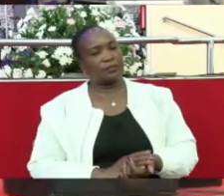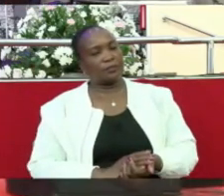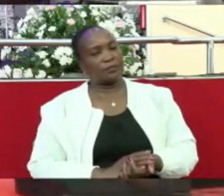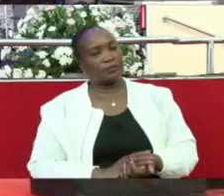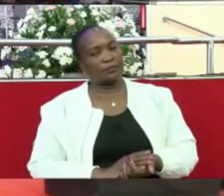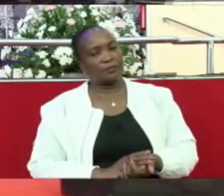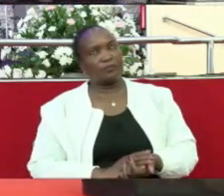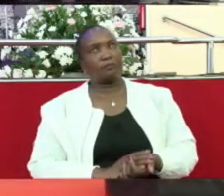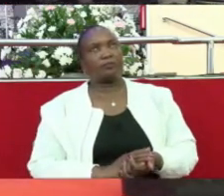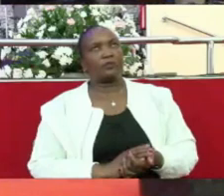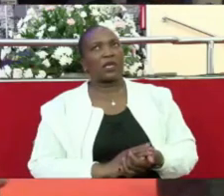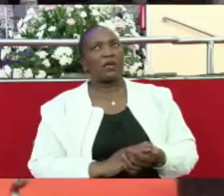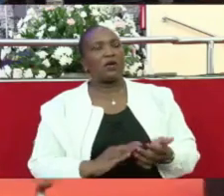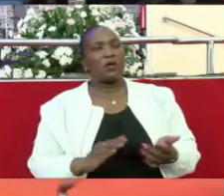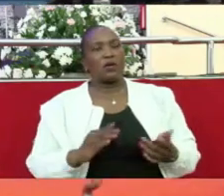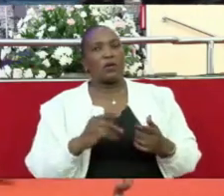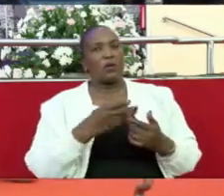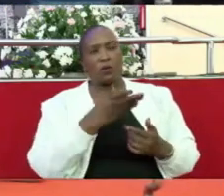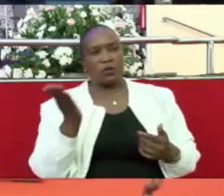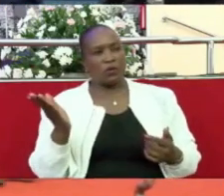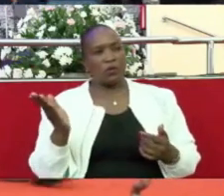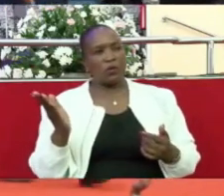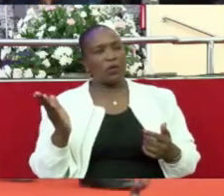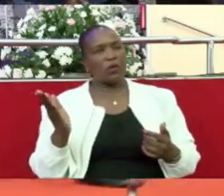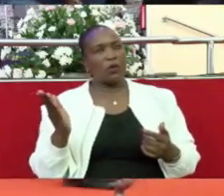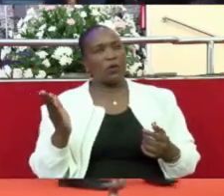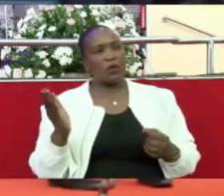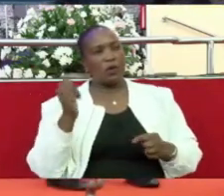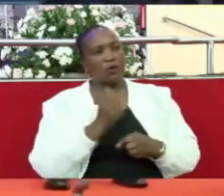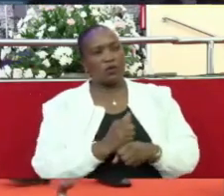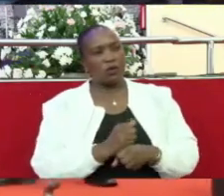works. You don't have to bring tithe so that you can be saved.